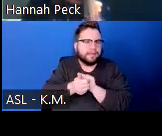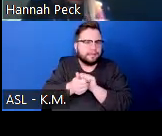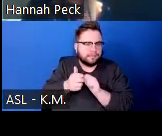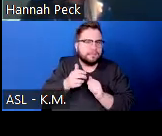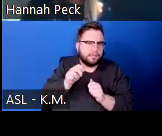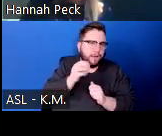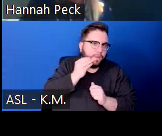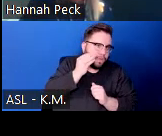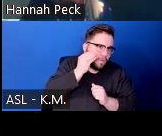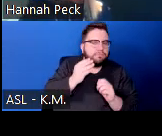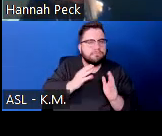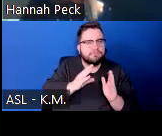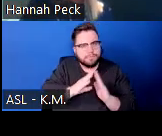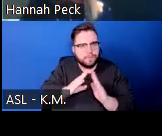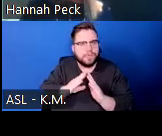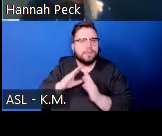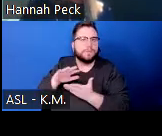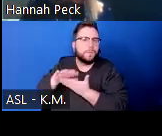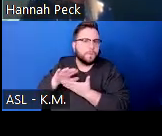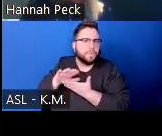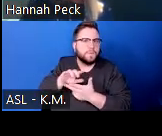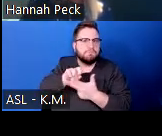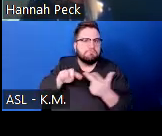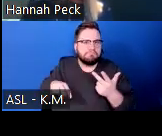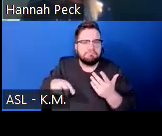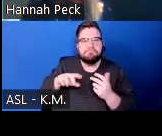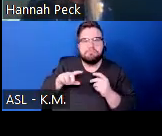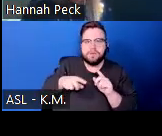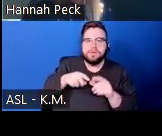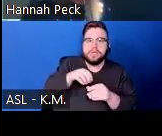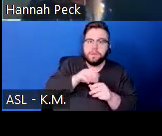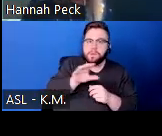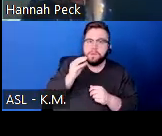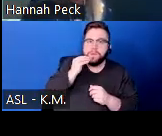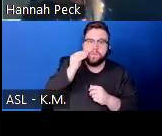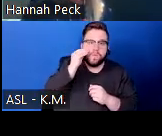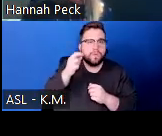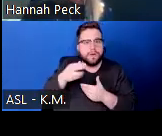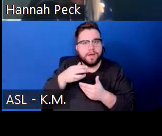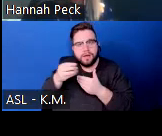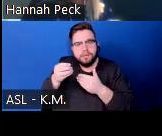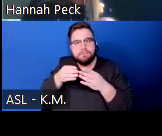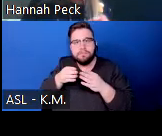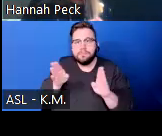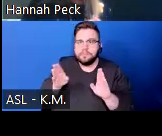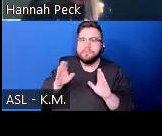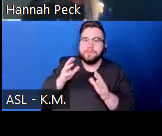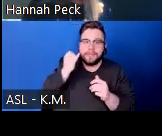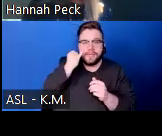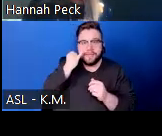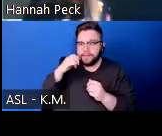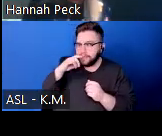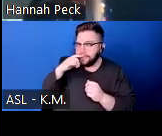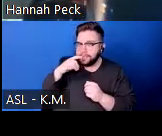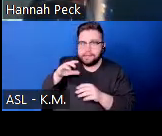as school. So when we're thinking about being in the home or out in the community, getting involved in physical activities, a lot of our